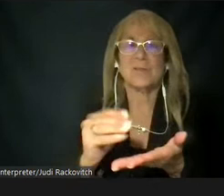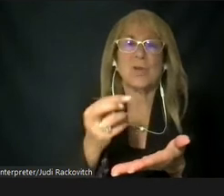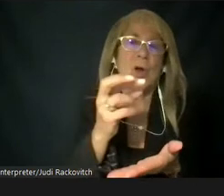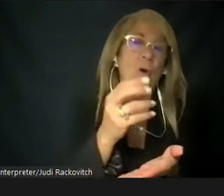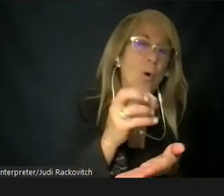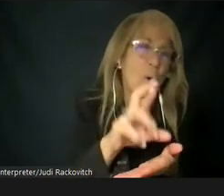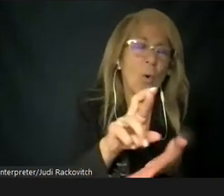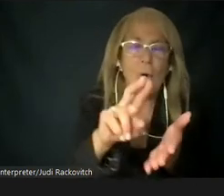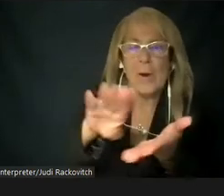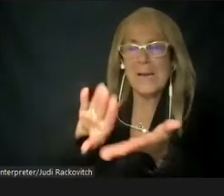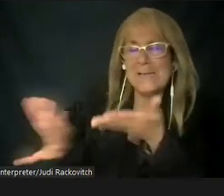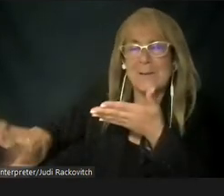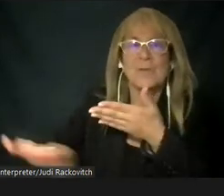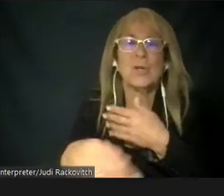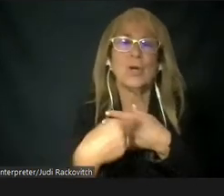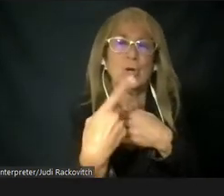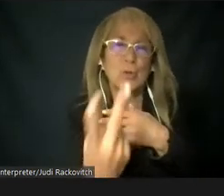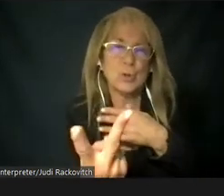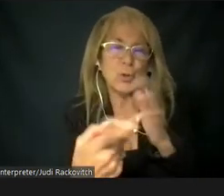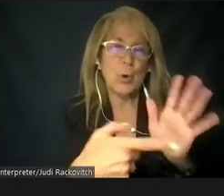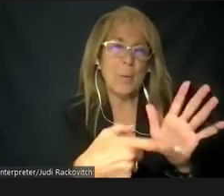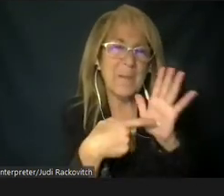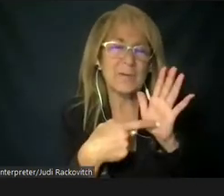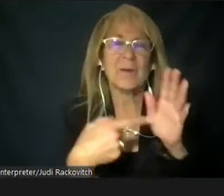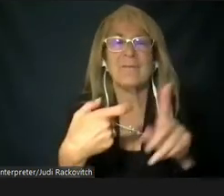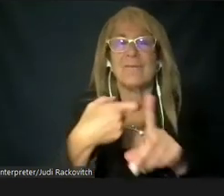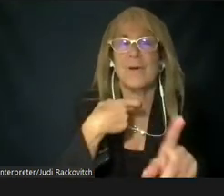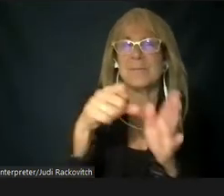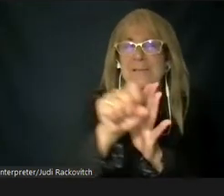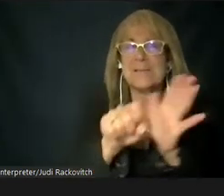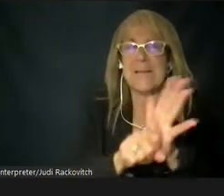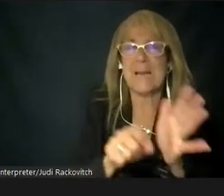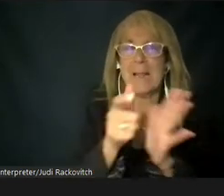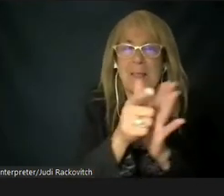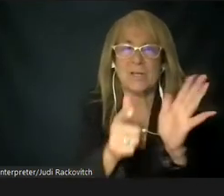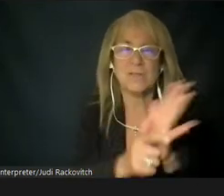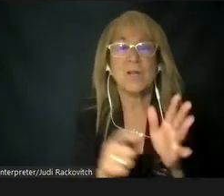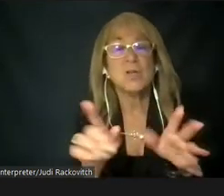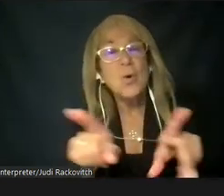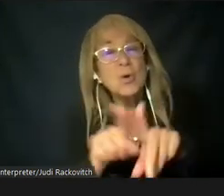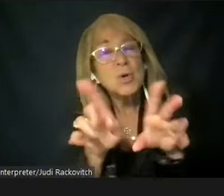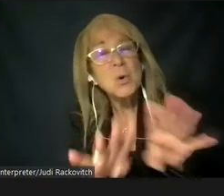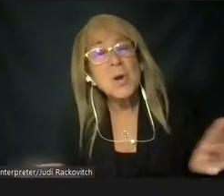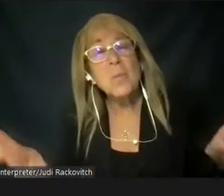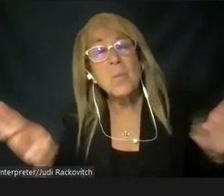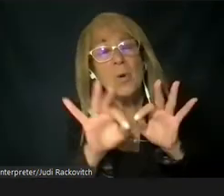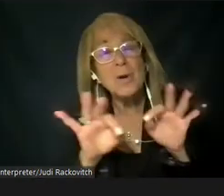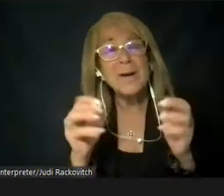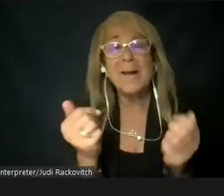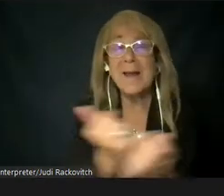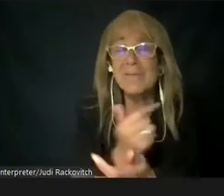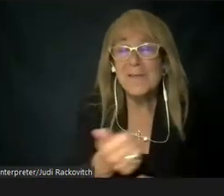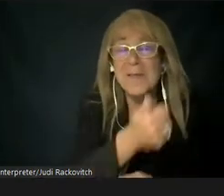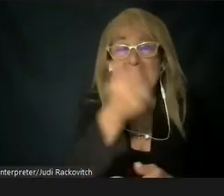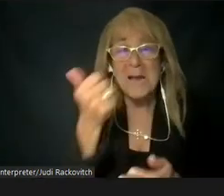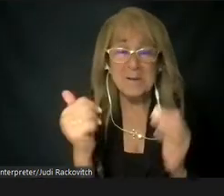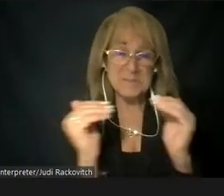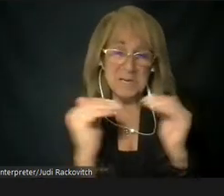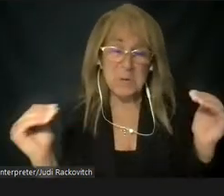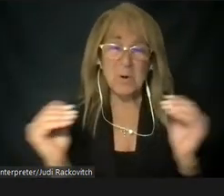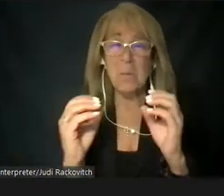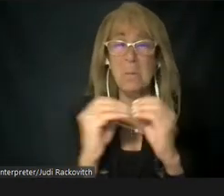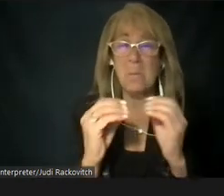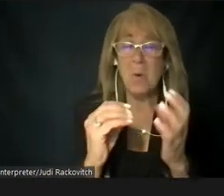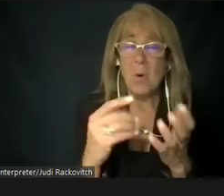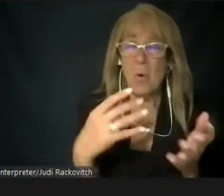the two mandated by the enabling state legislation. Importantly, all else being equal, the more credits, discounts,